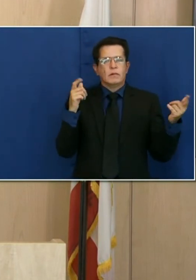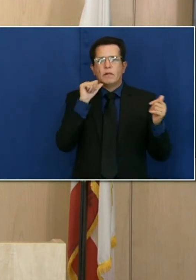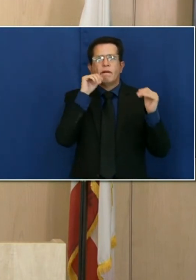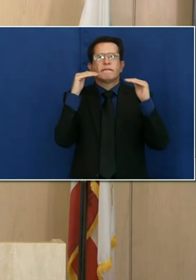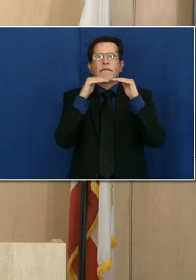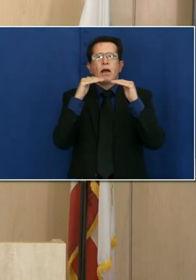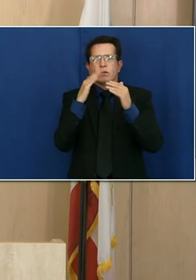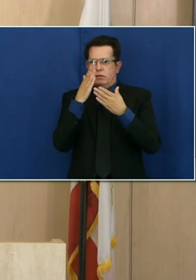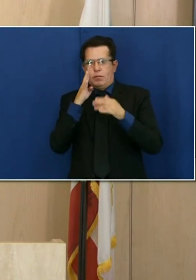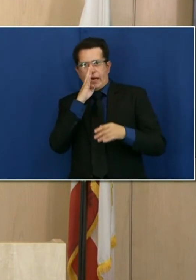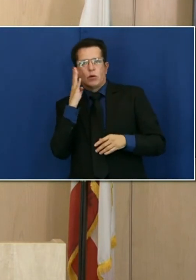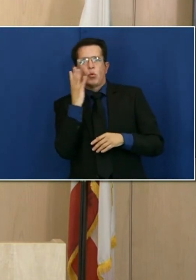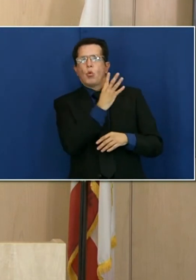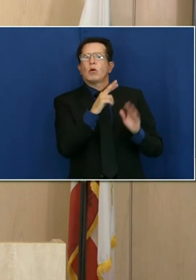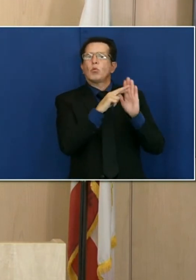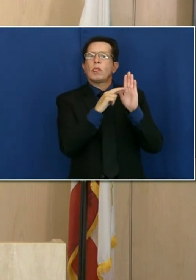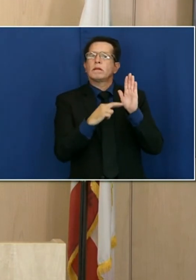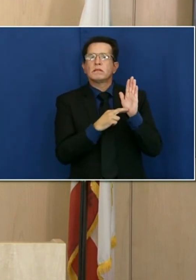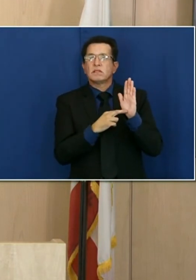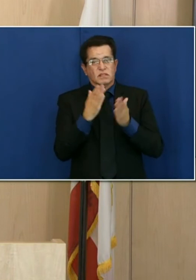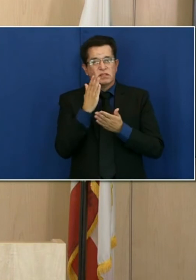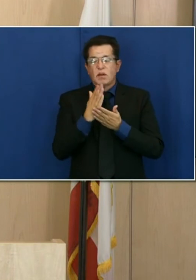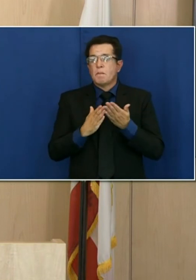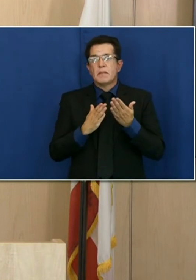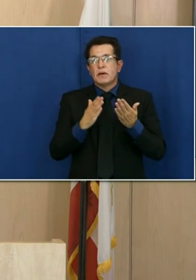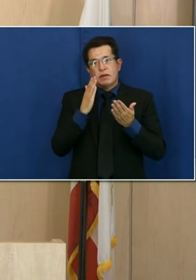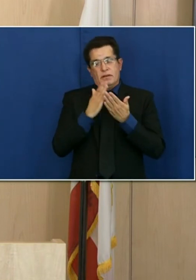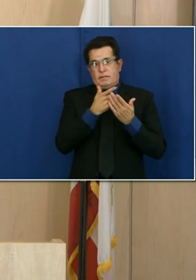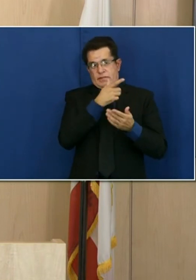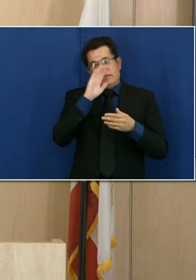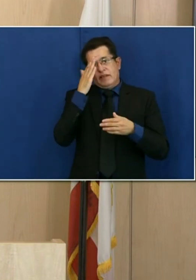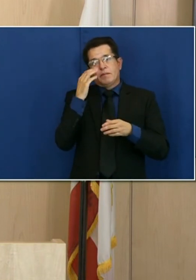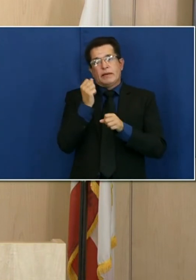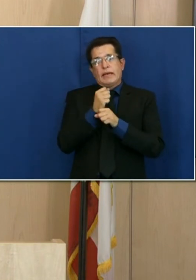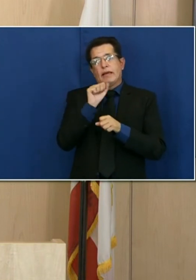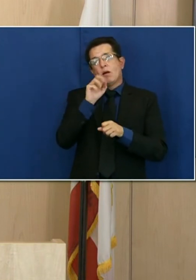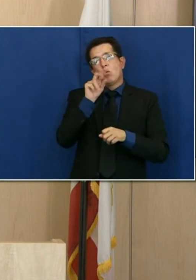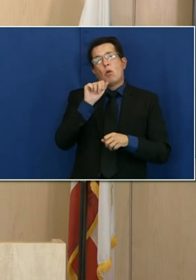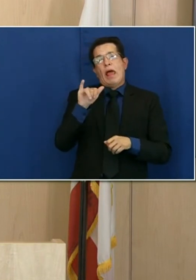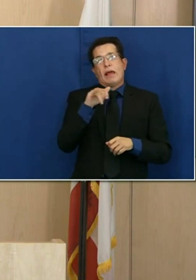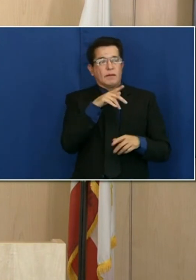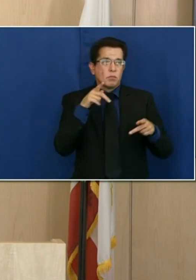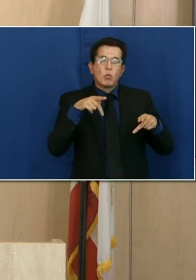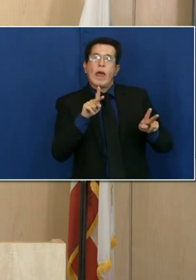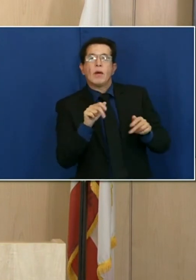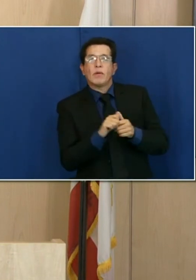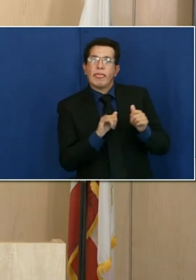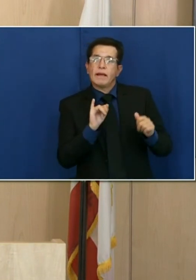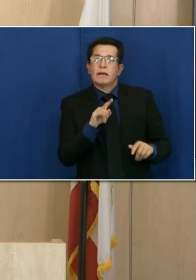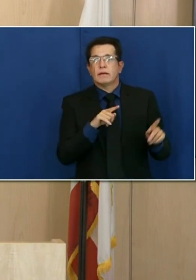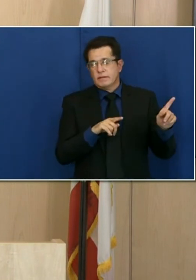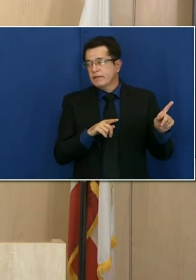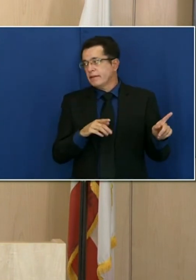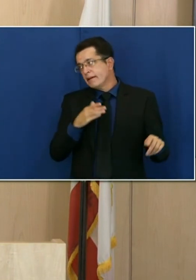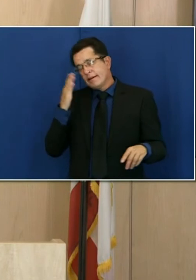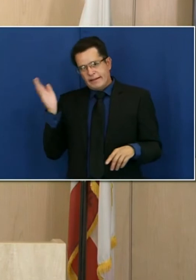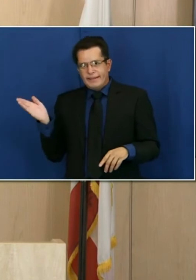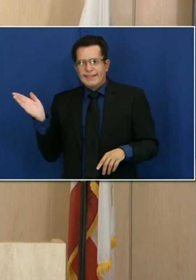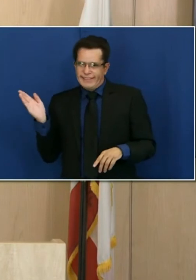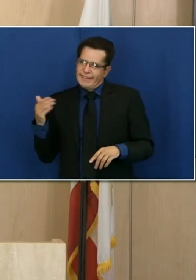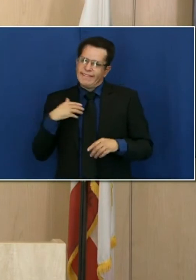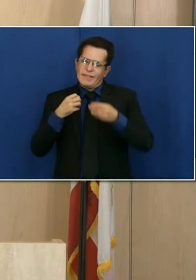ignoring the rules and seemingly, in some cases, getting away with this? Well, there's a lot of questions there, and we'll try to